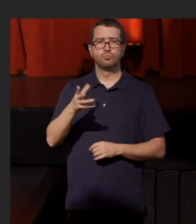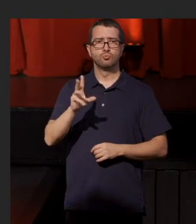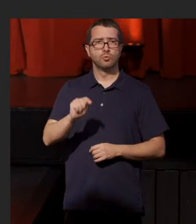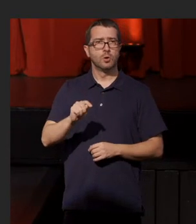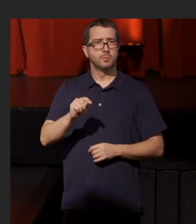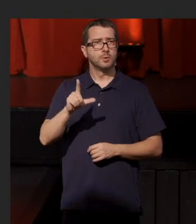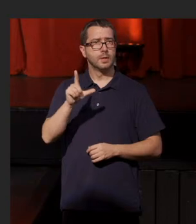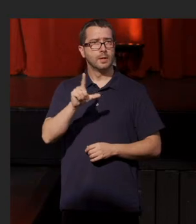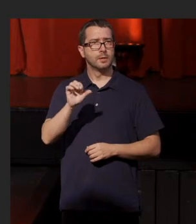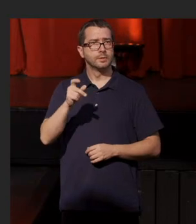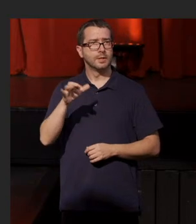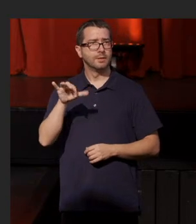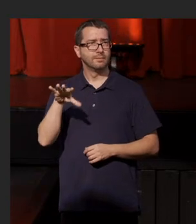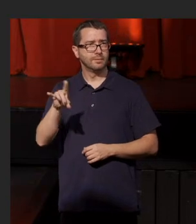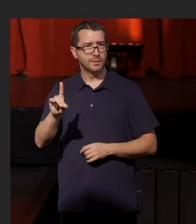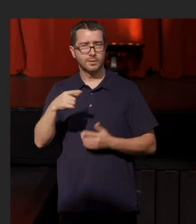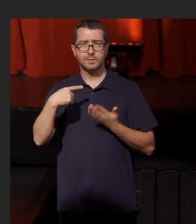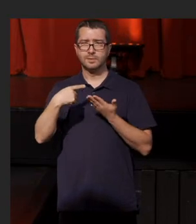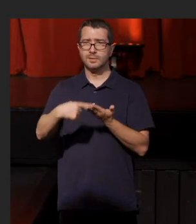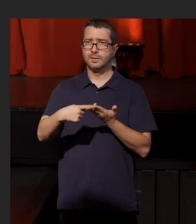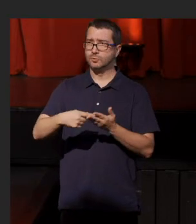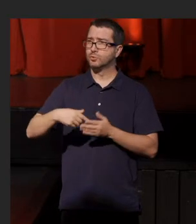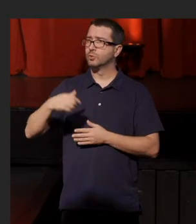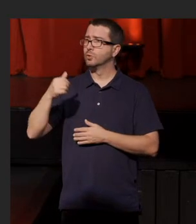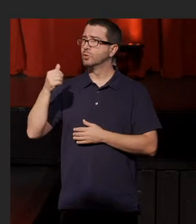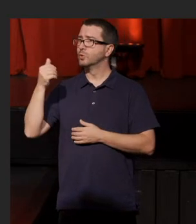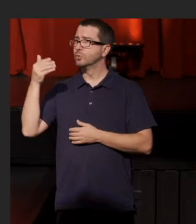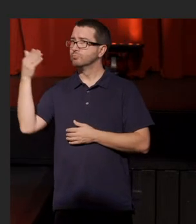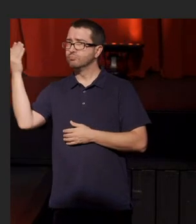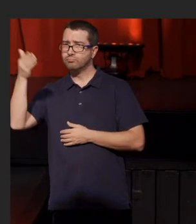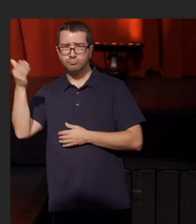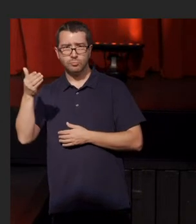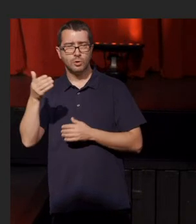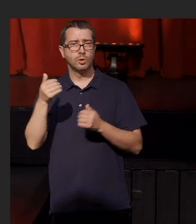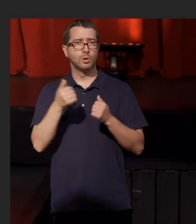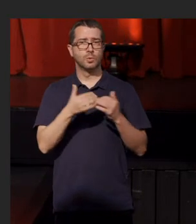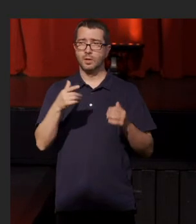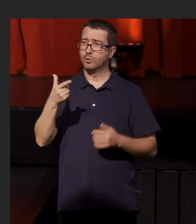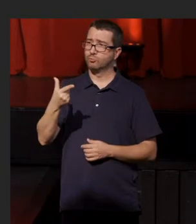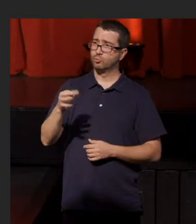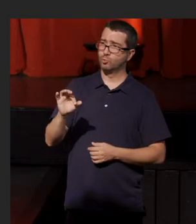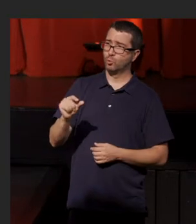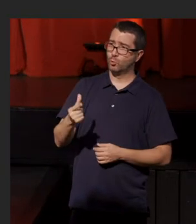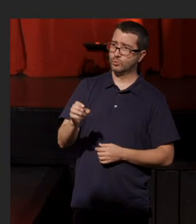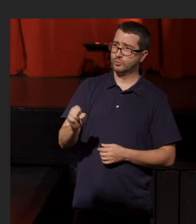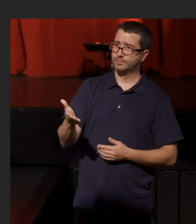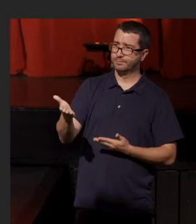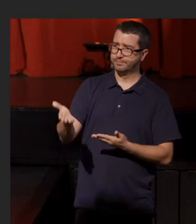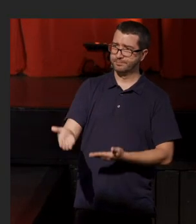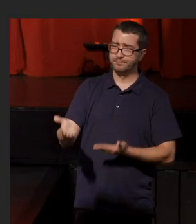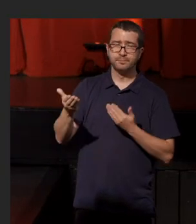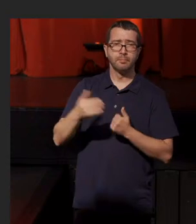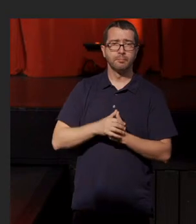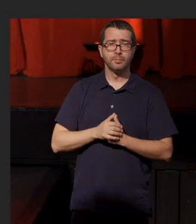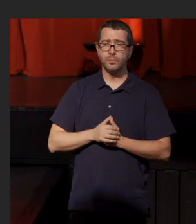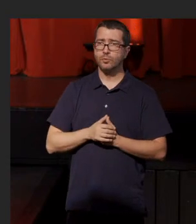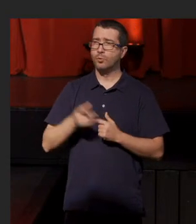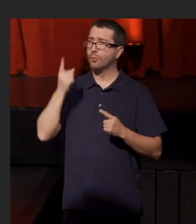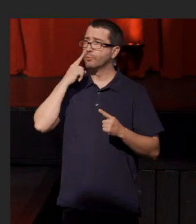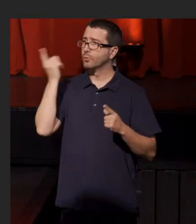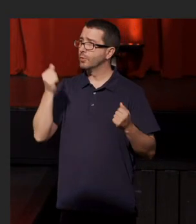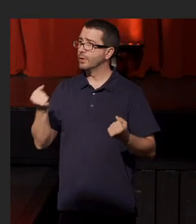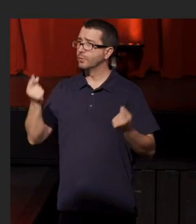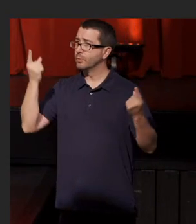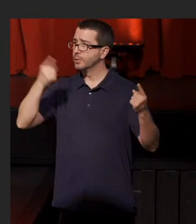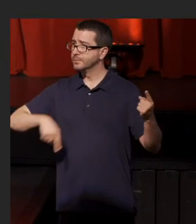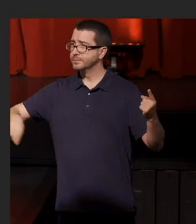lectures or conversations in democracy without George. So, George, on behalf of everyone,